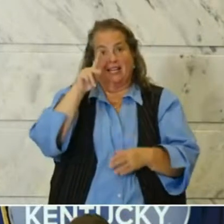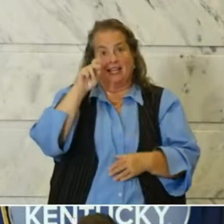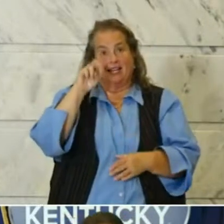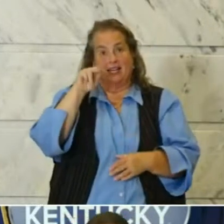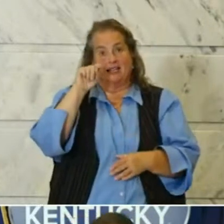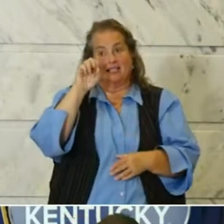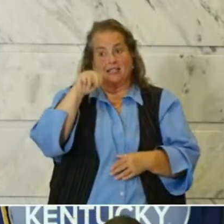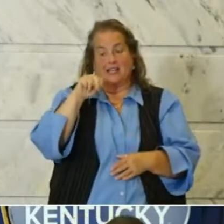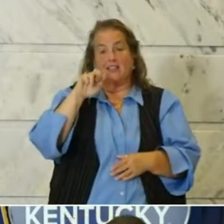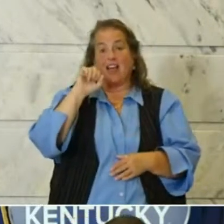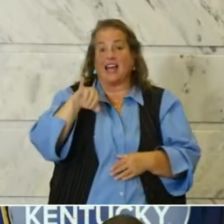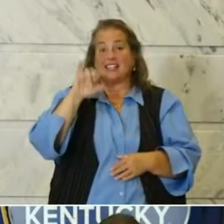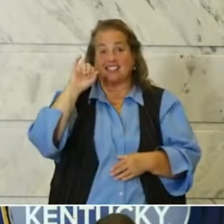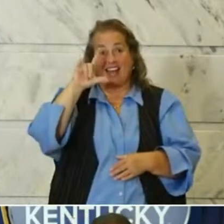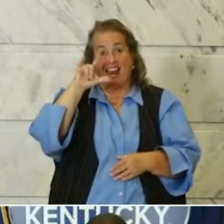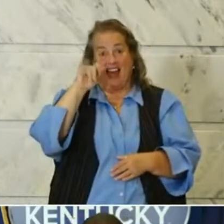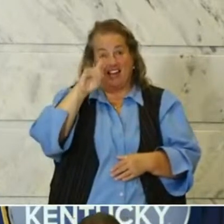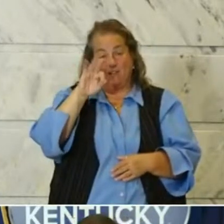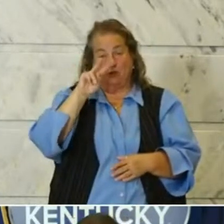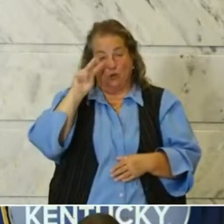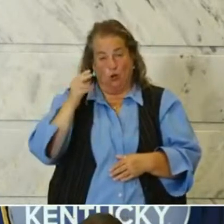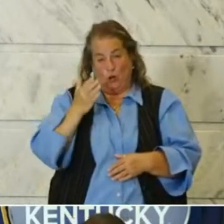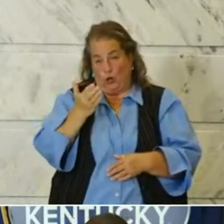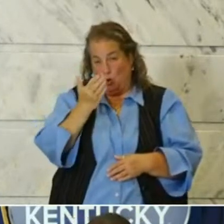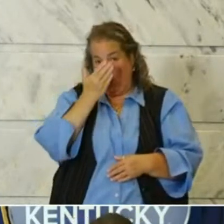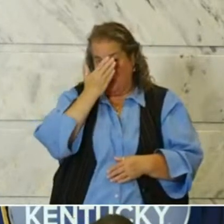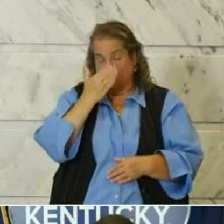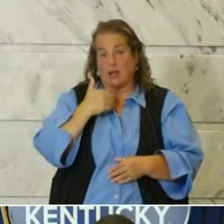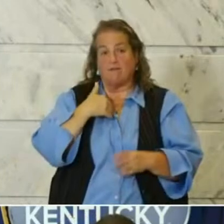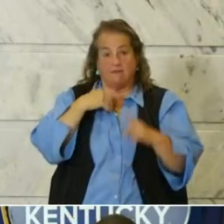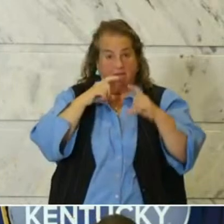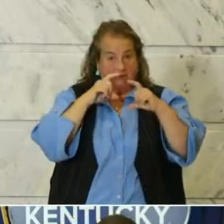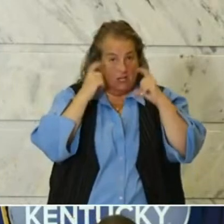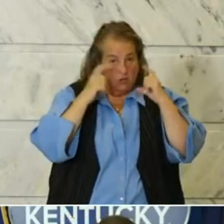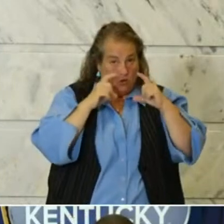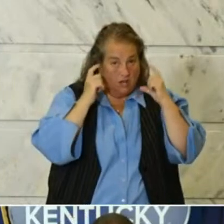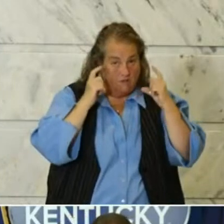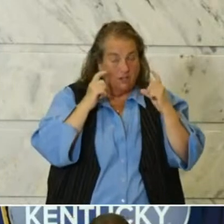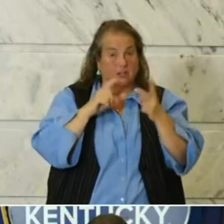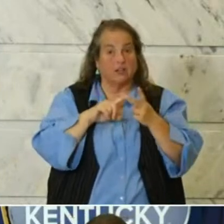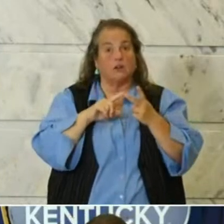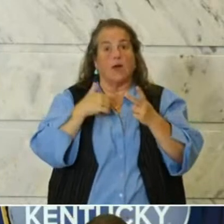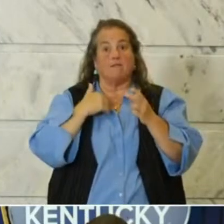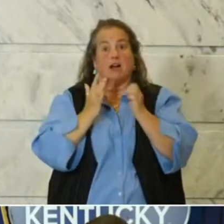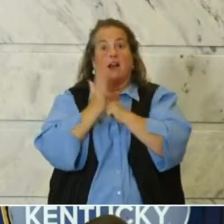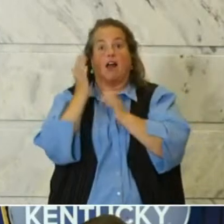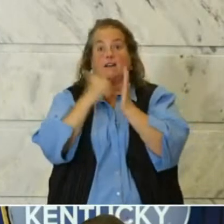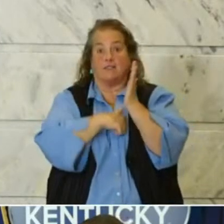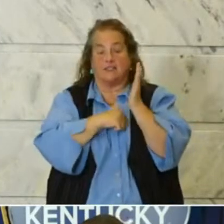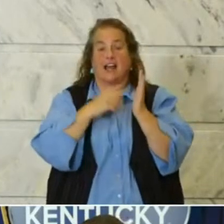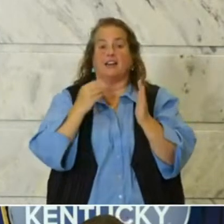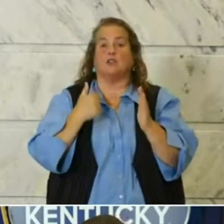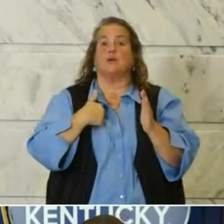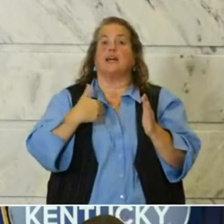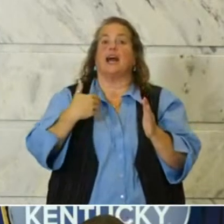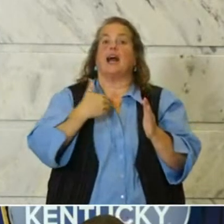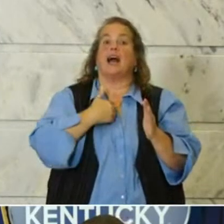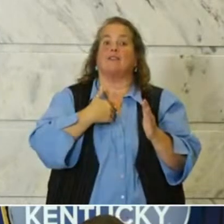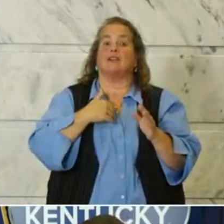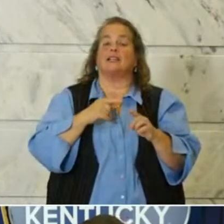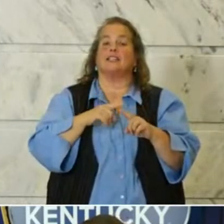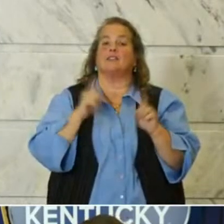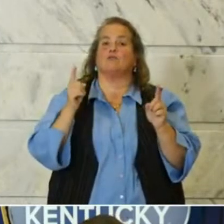is a trifecta. If you look really closely, we have facial coverings, we have gloves, and we have